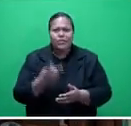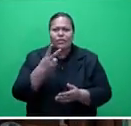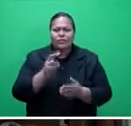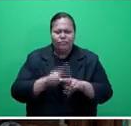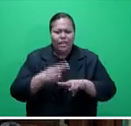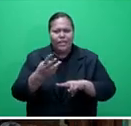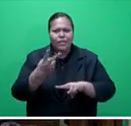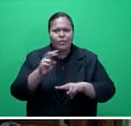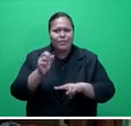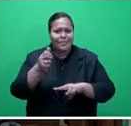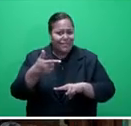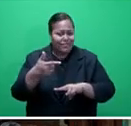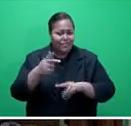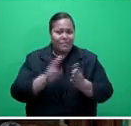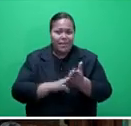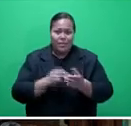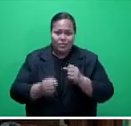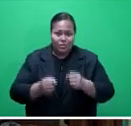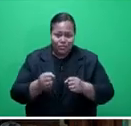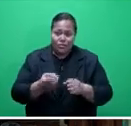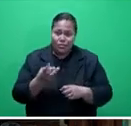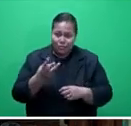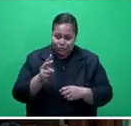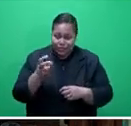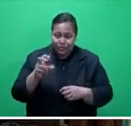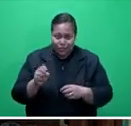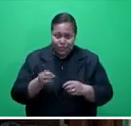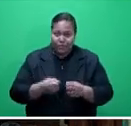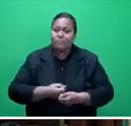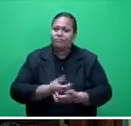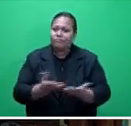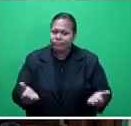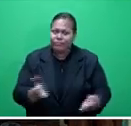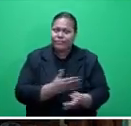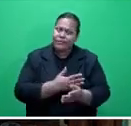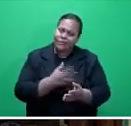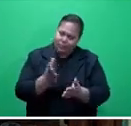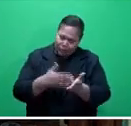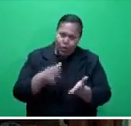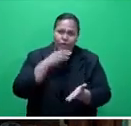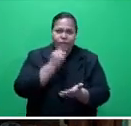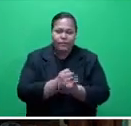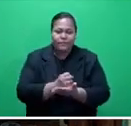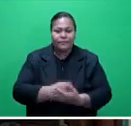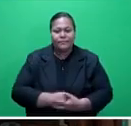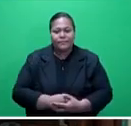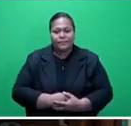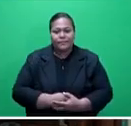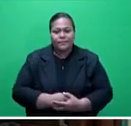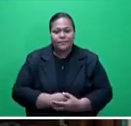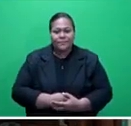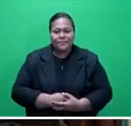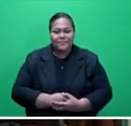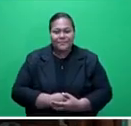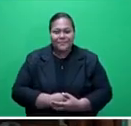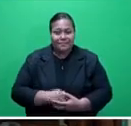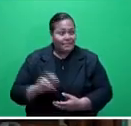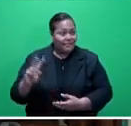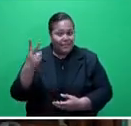March 2020, as previously circulated, be taken as read and be confirmed. Is there a